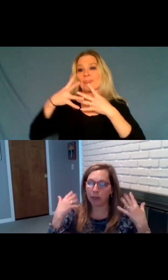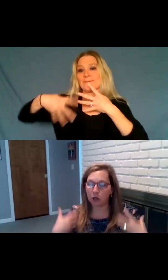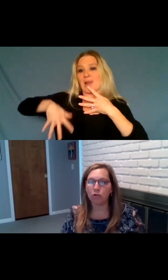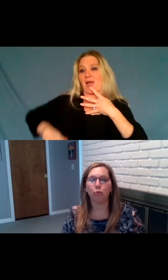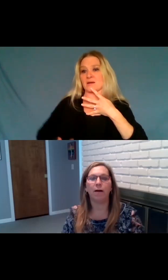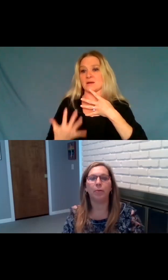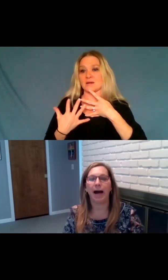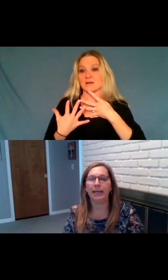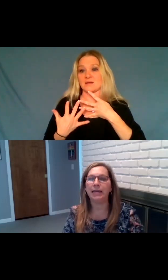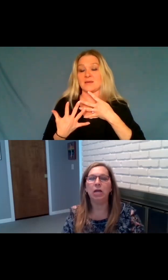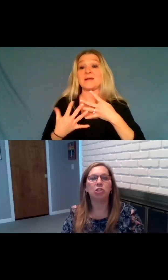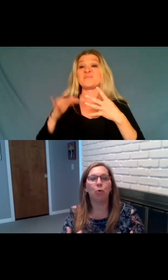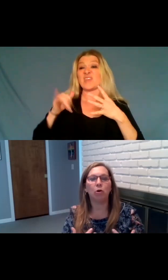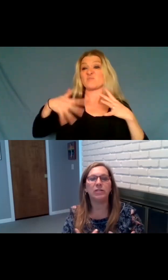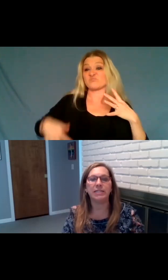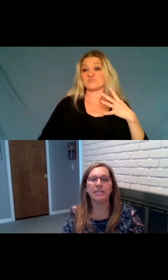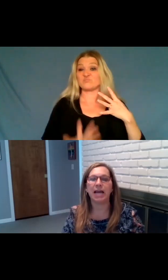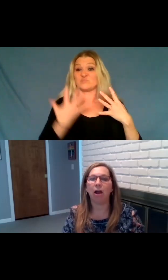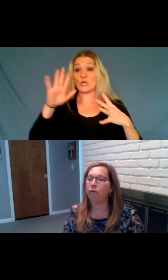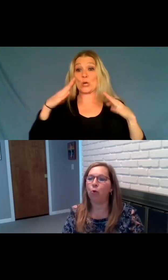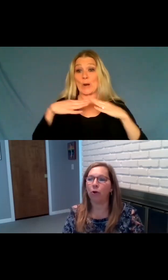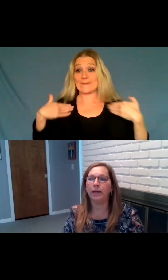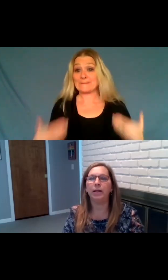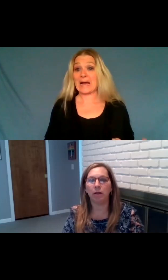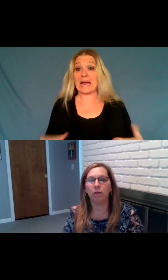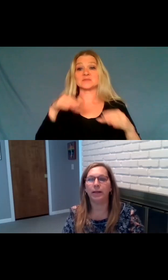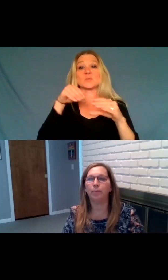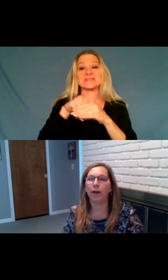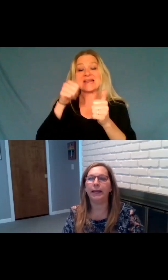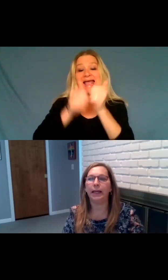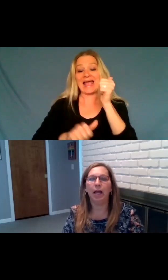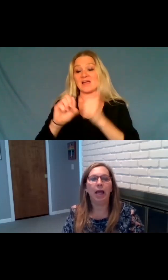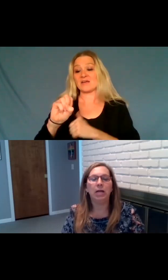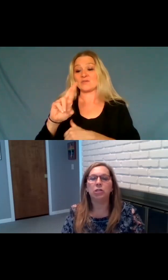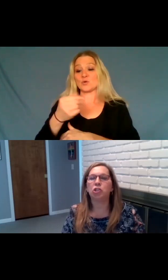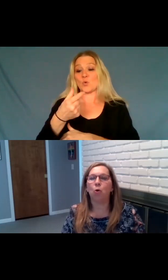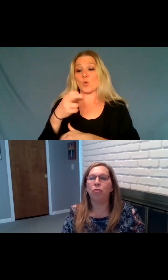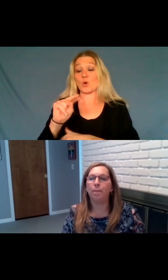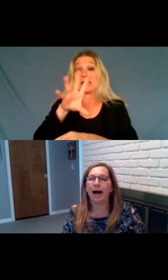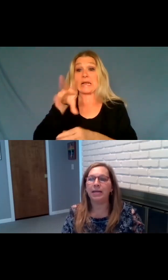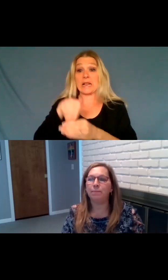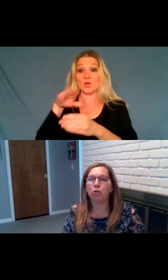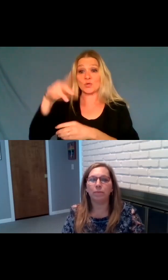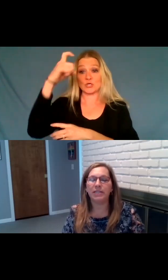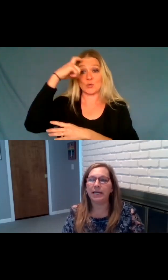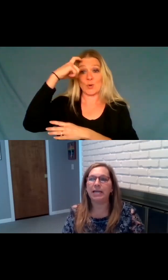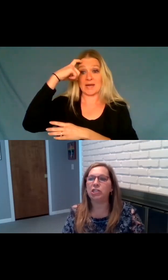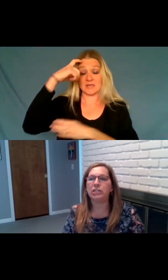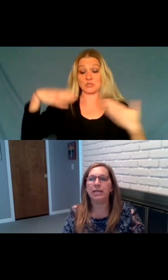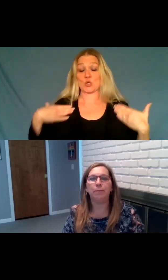course the blood goes throughout the body, so it goes into every organ, including the brain. So the body